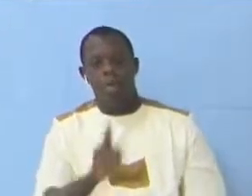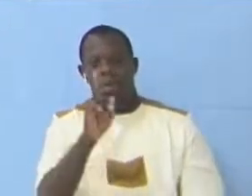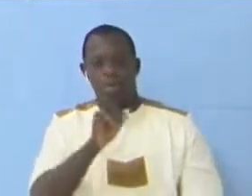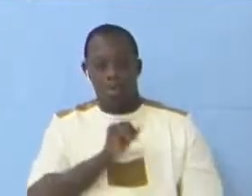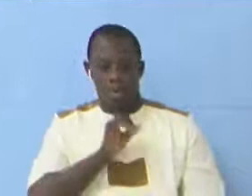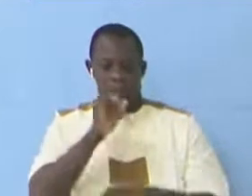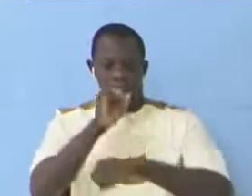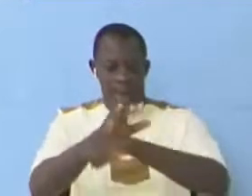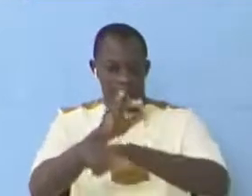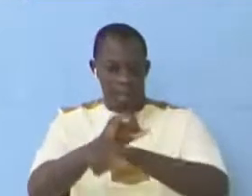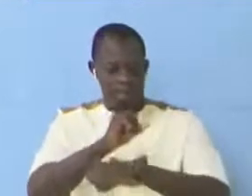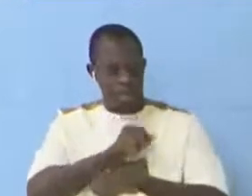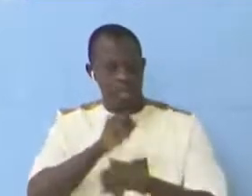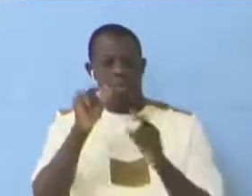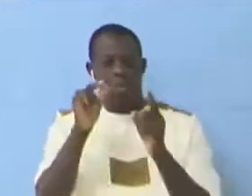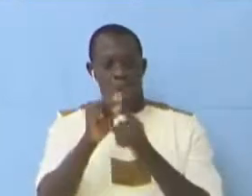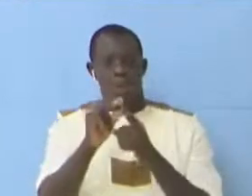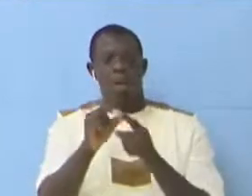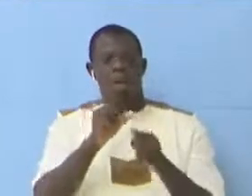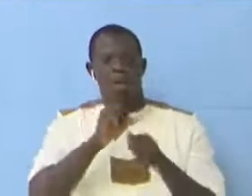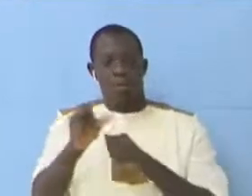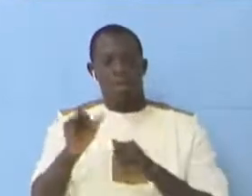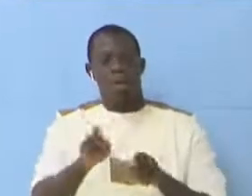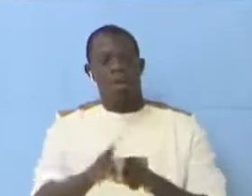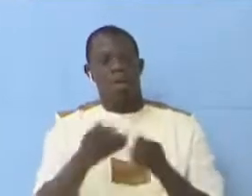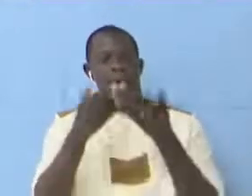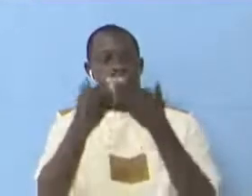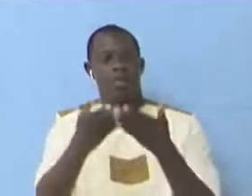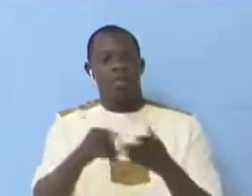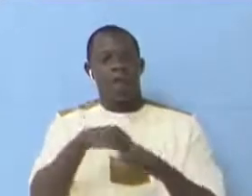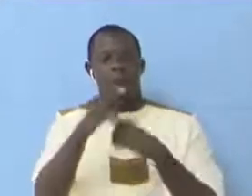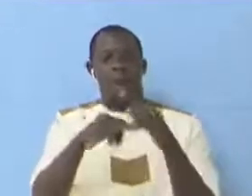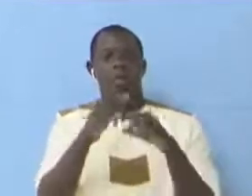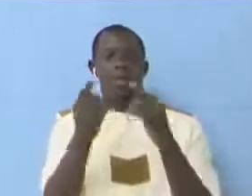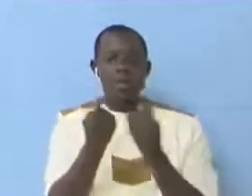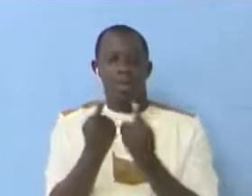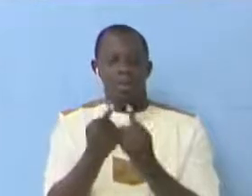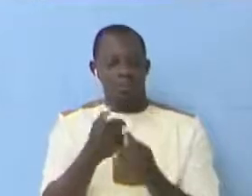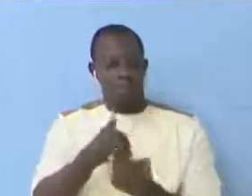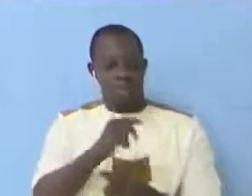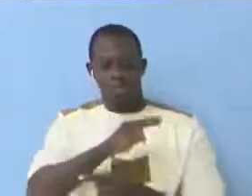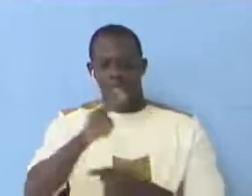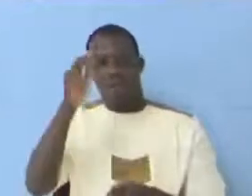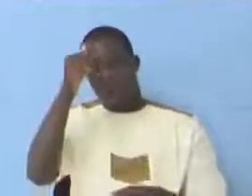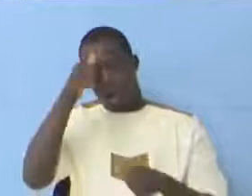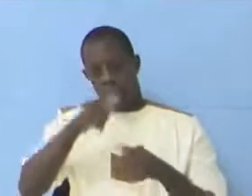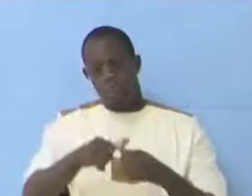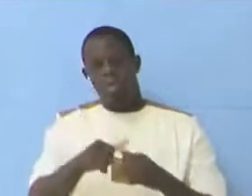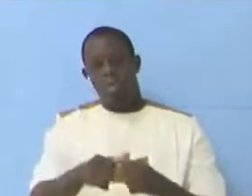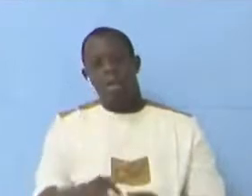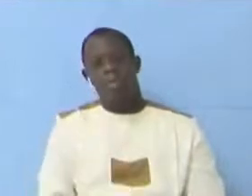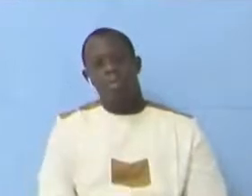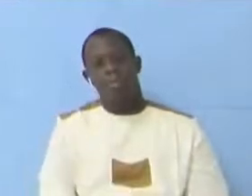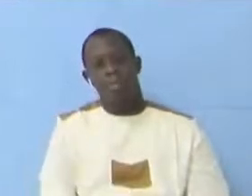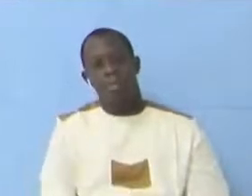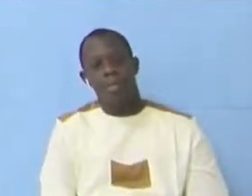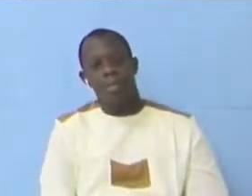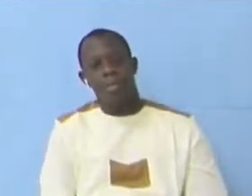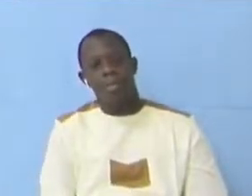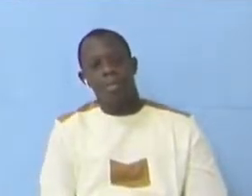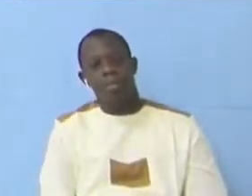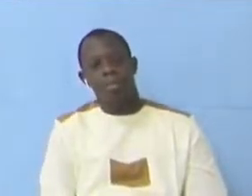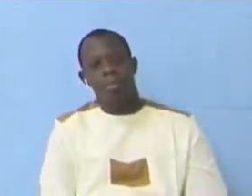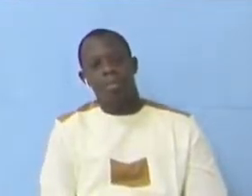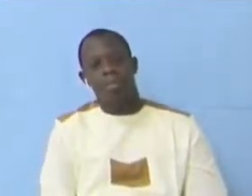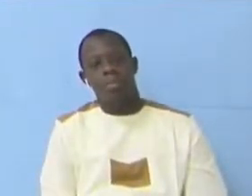his words to give it a cooling down period or a cooling period. I cannot remember. ci la ma daal ci la ma yedd nag ci ay kàddoom